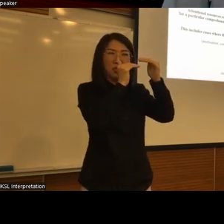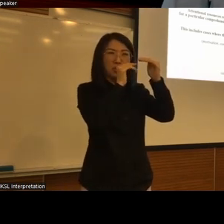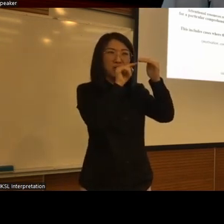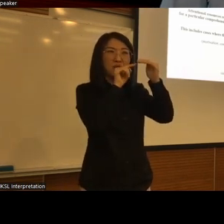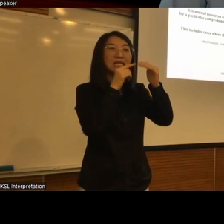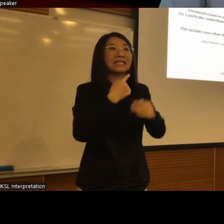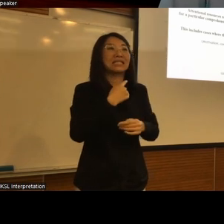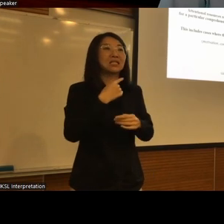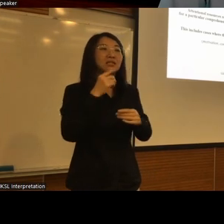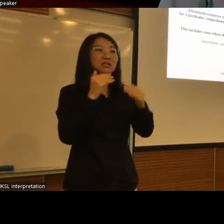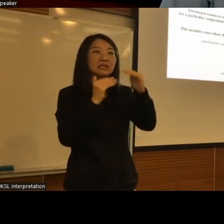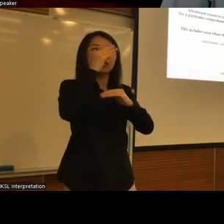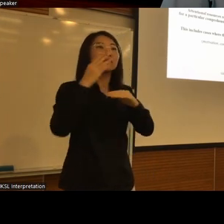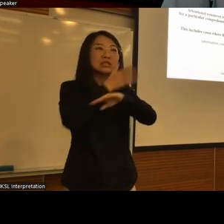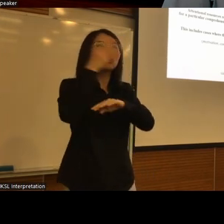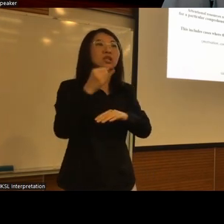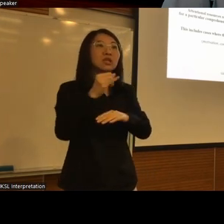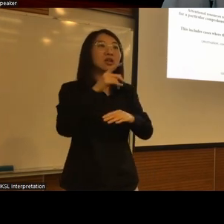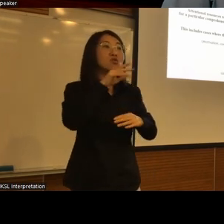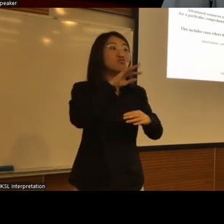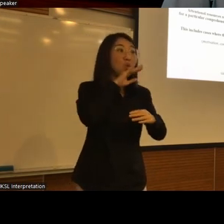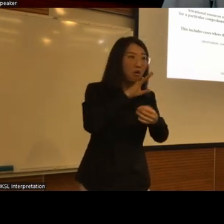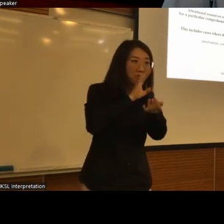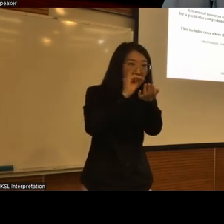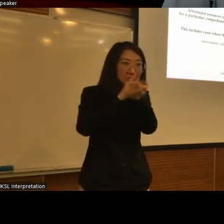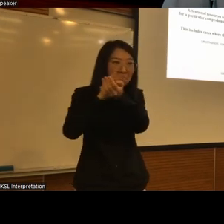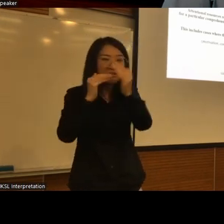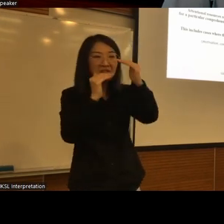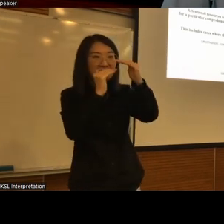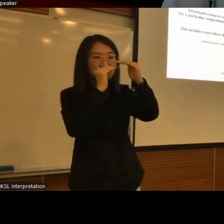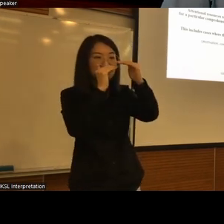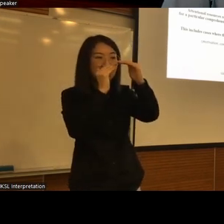maximum. So whenever there is a problem, a little problem,